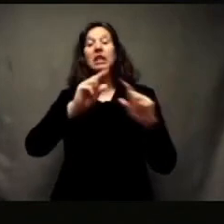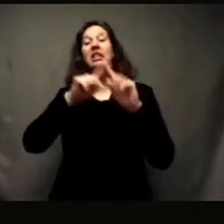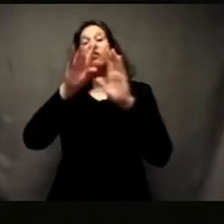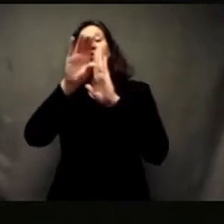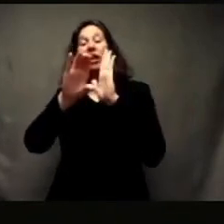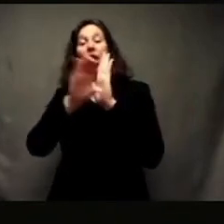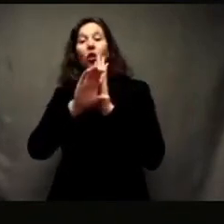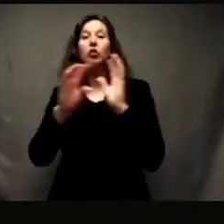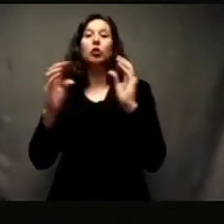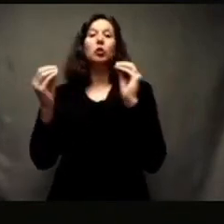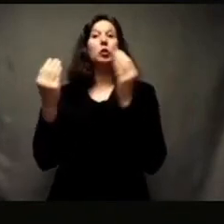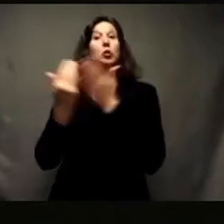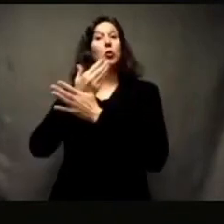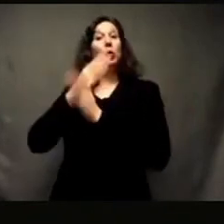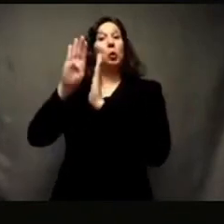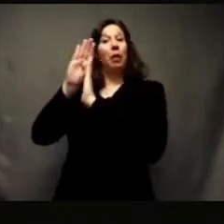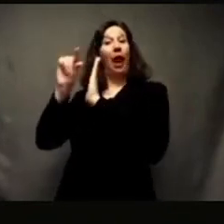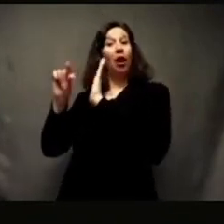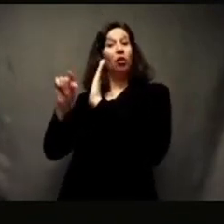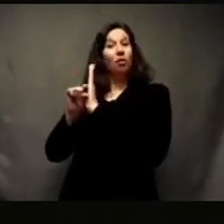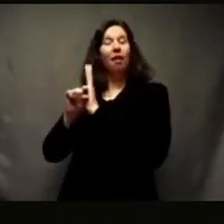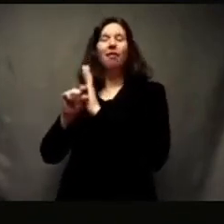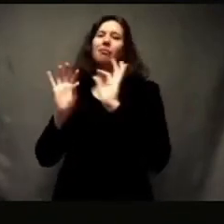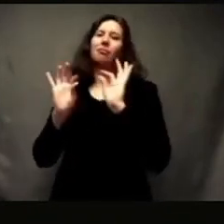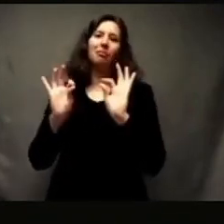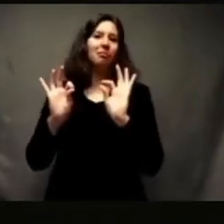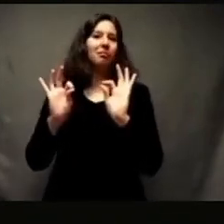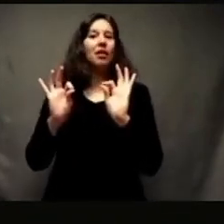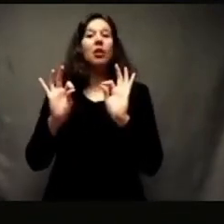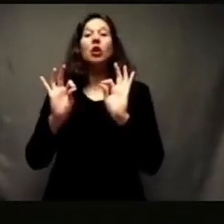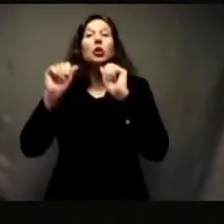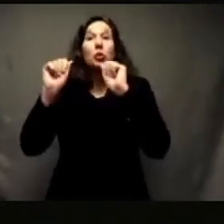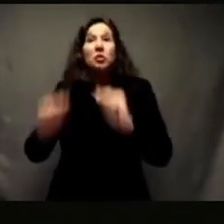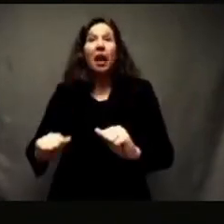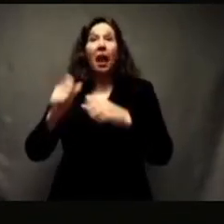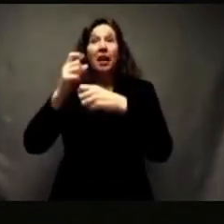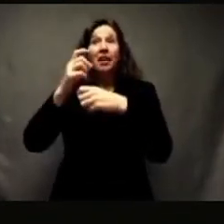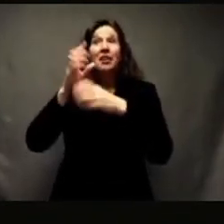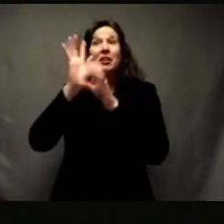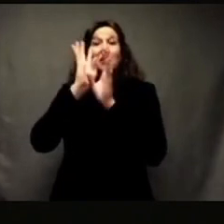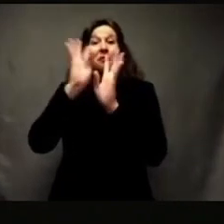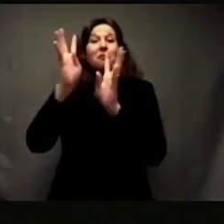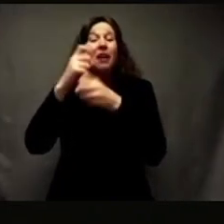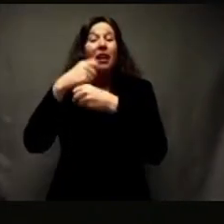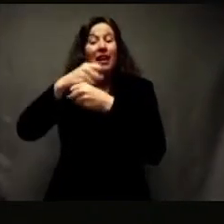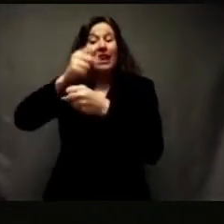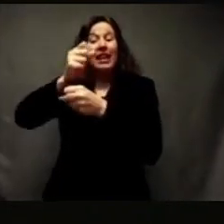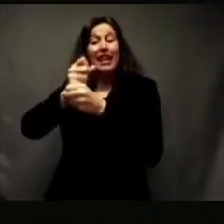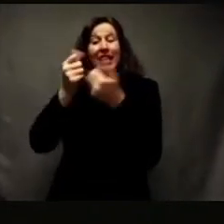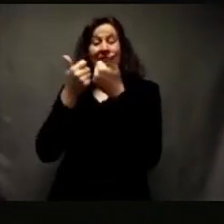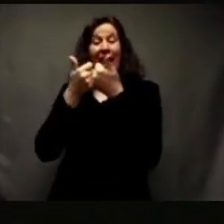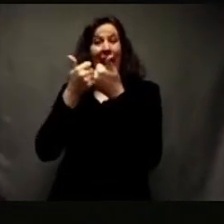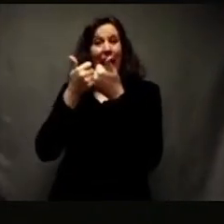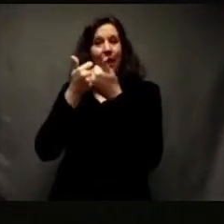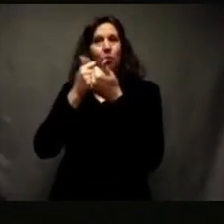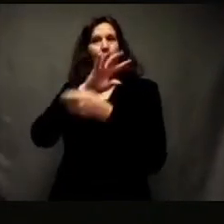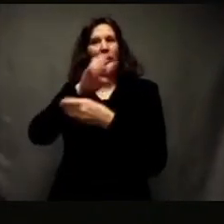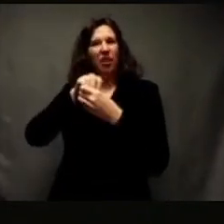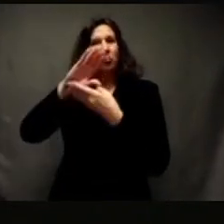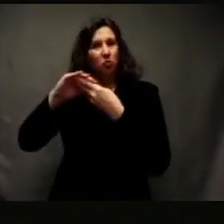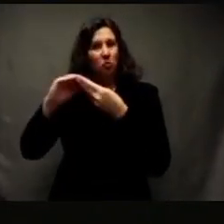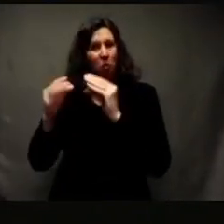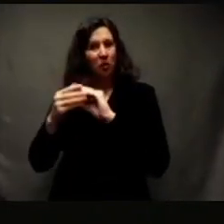things like that. You could make a game out of the story. So as I said, Scratch has a lot more